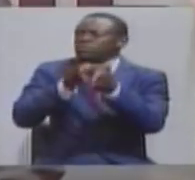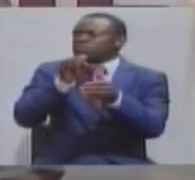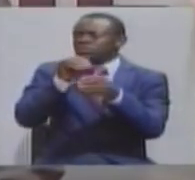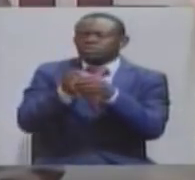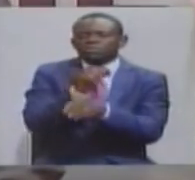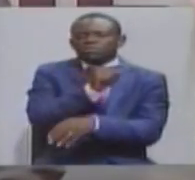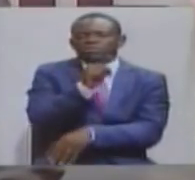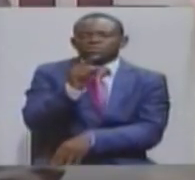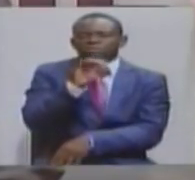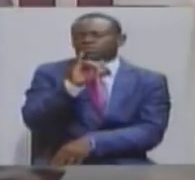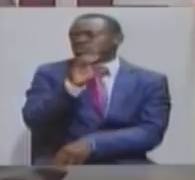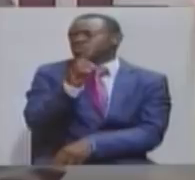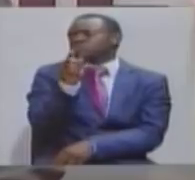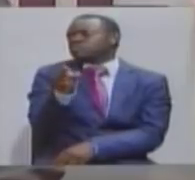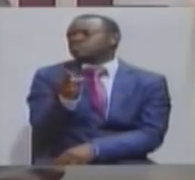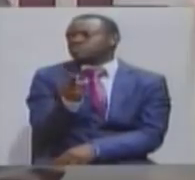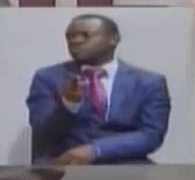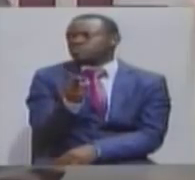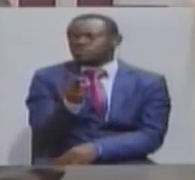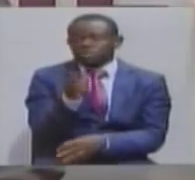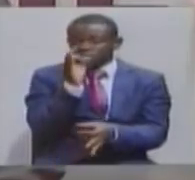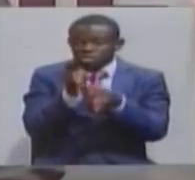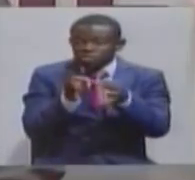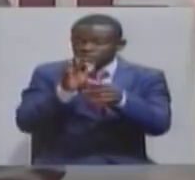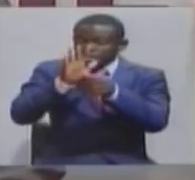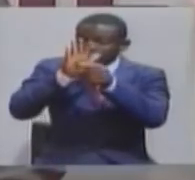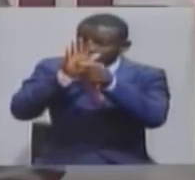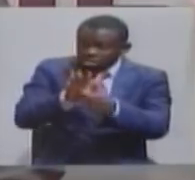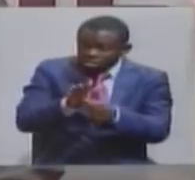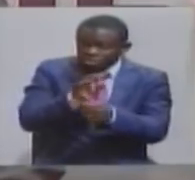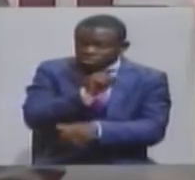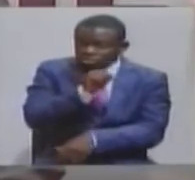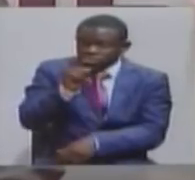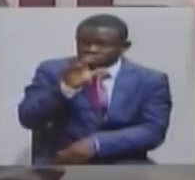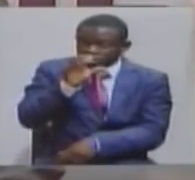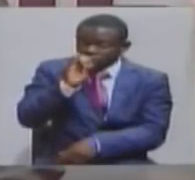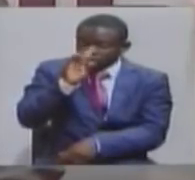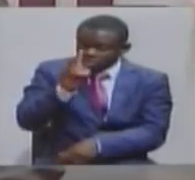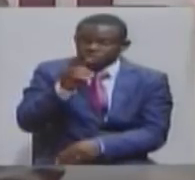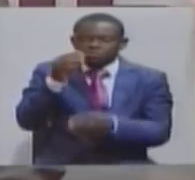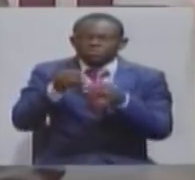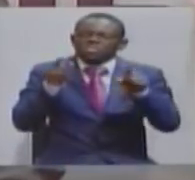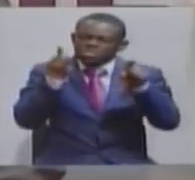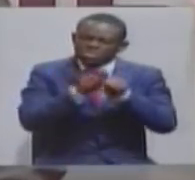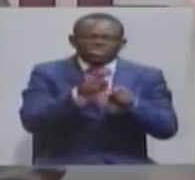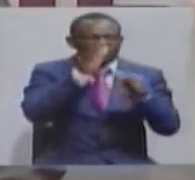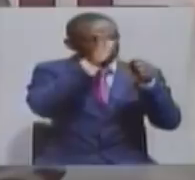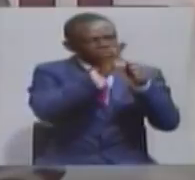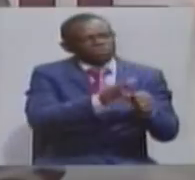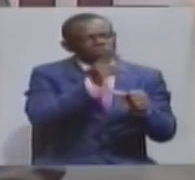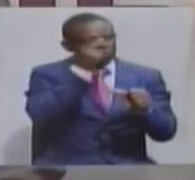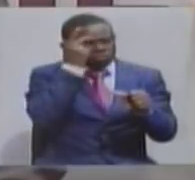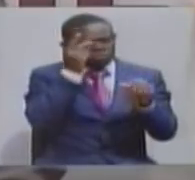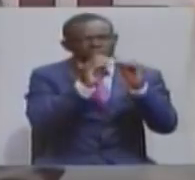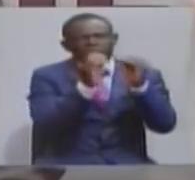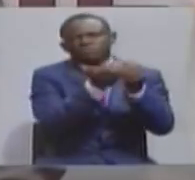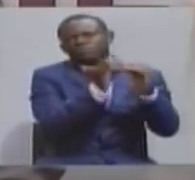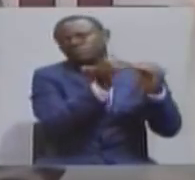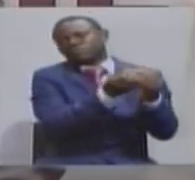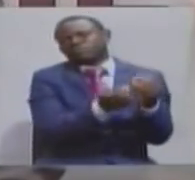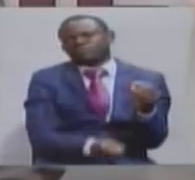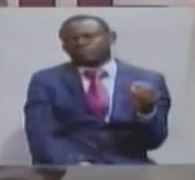is to demean the political parties themselves. And if these political parties feel that this institution lacks